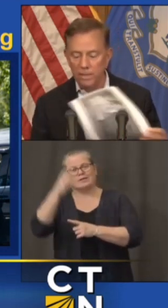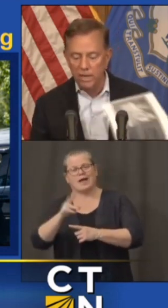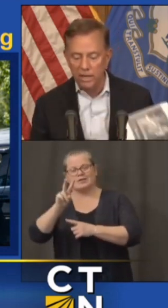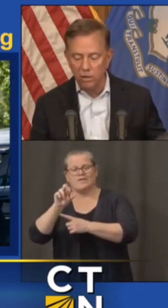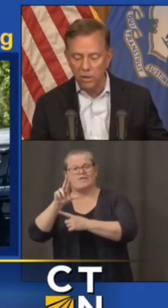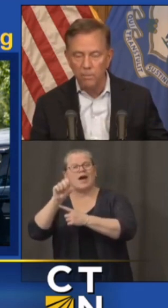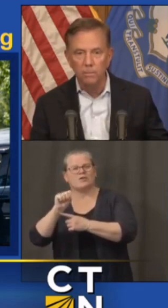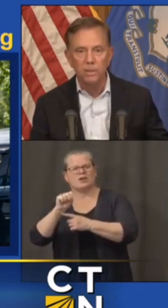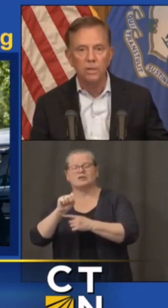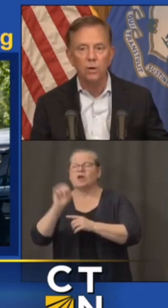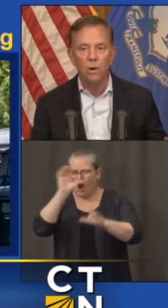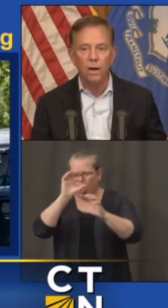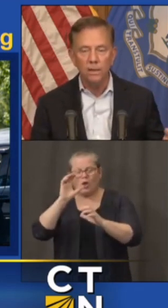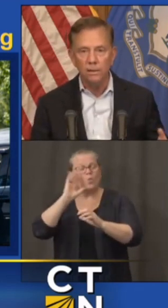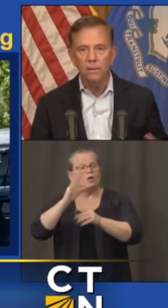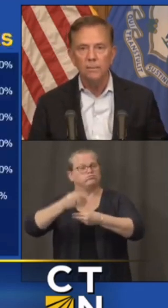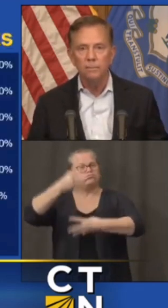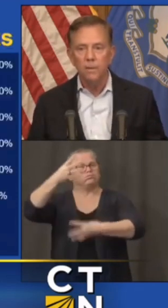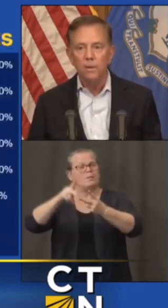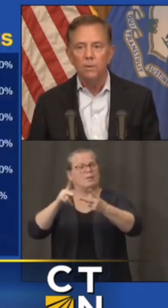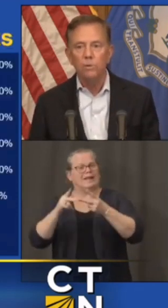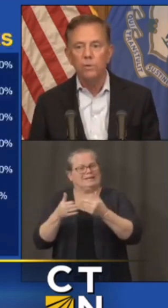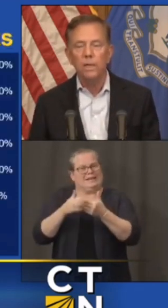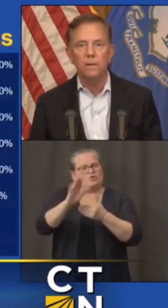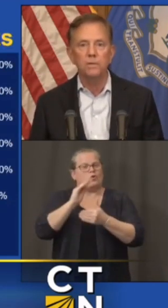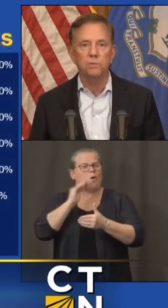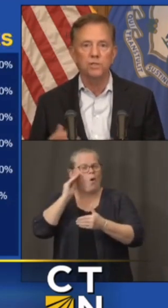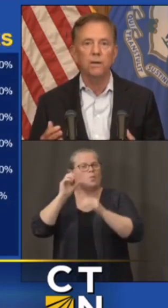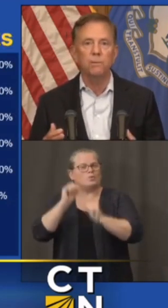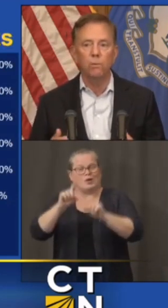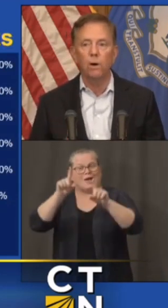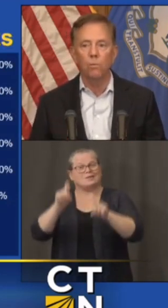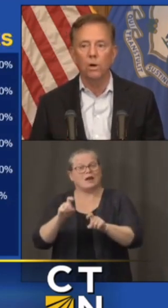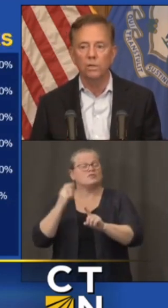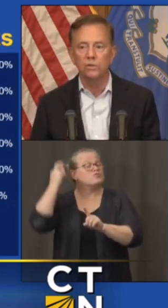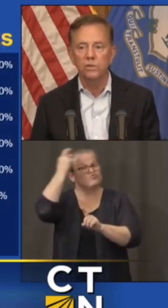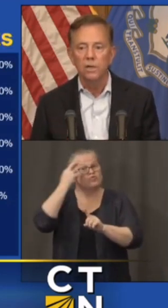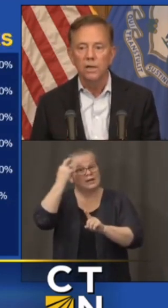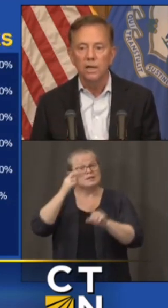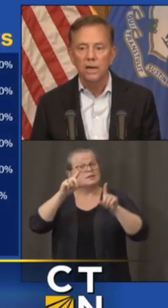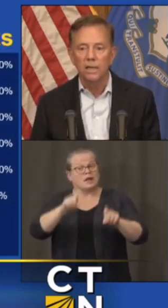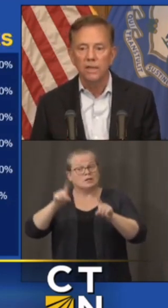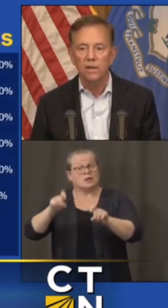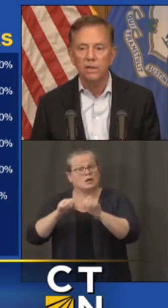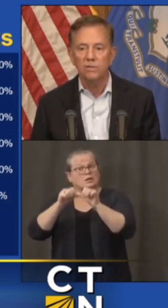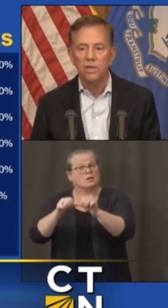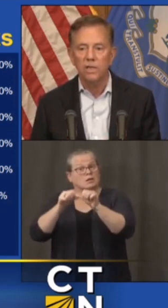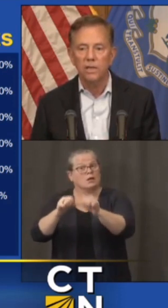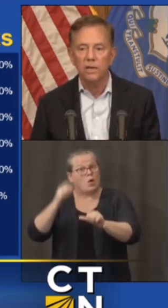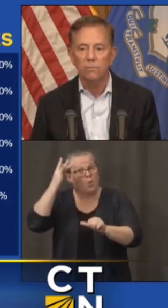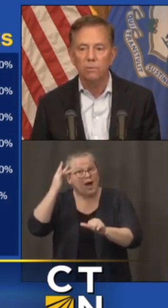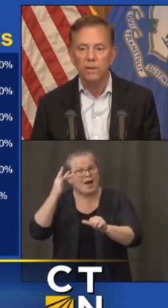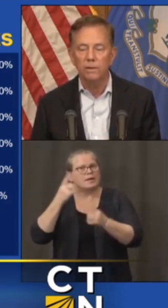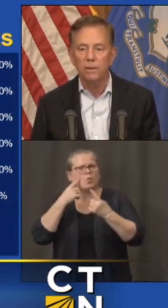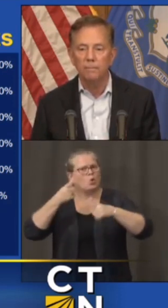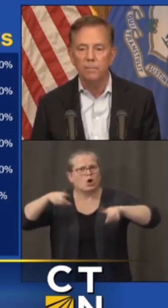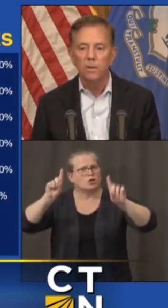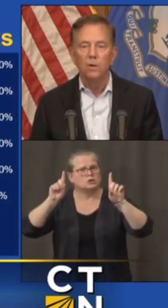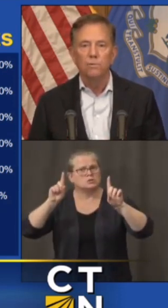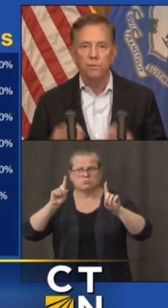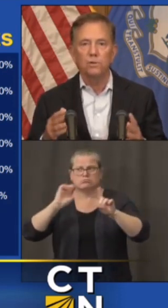We're maintaining our commitment. You know why? We're doing that because we're sticking with what works. And I think you can see that when